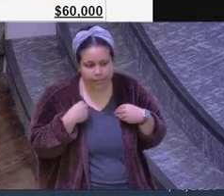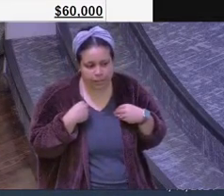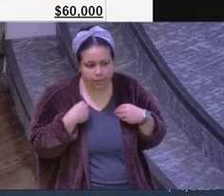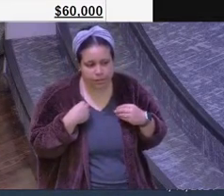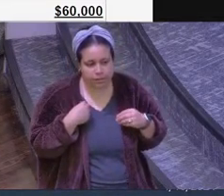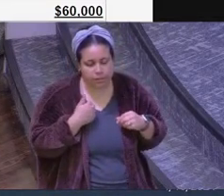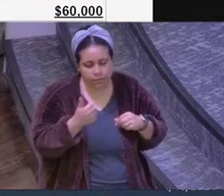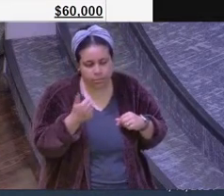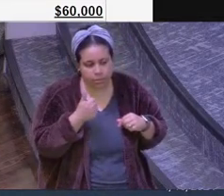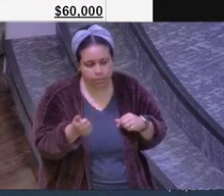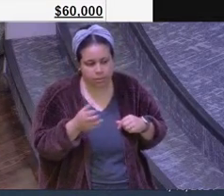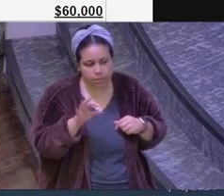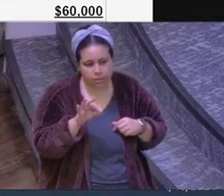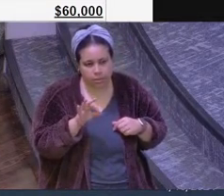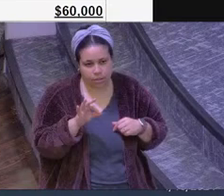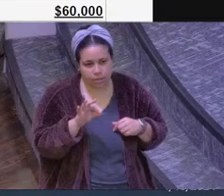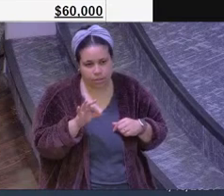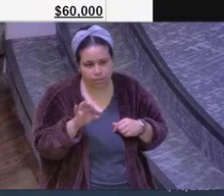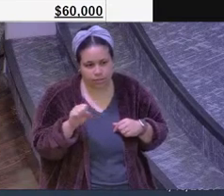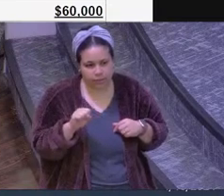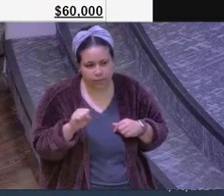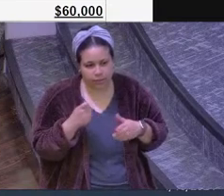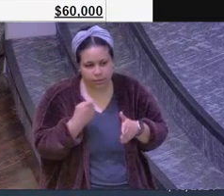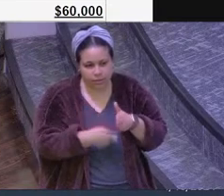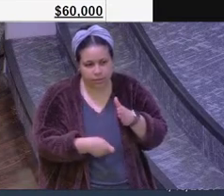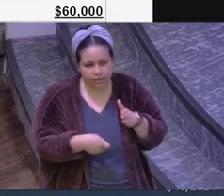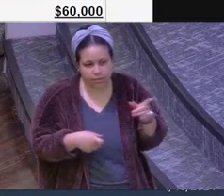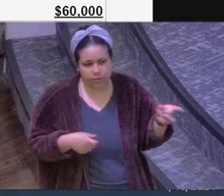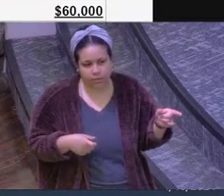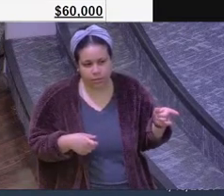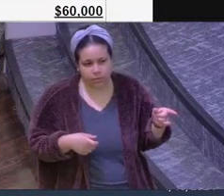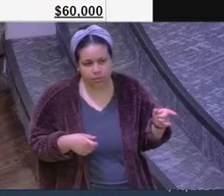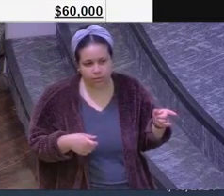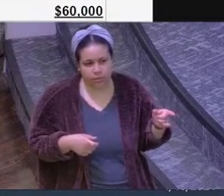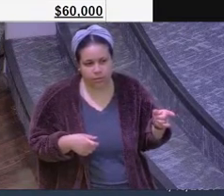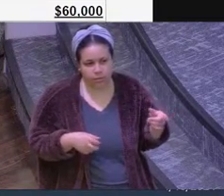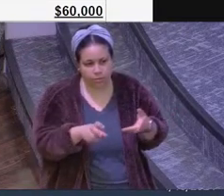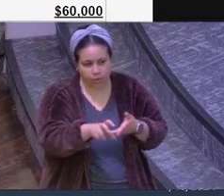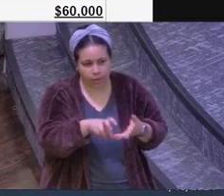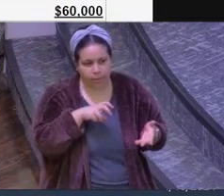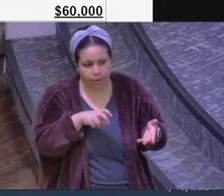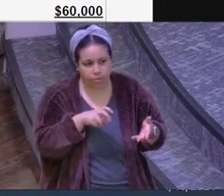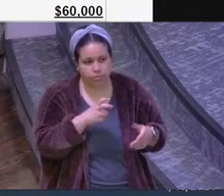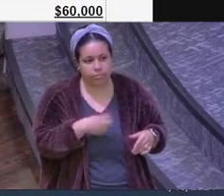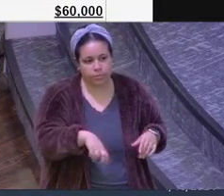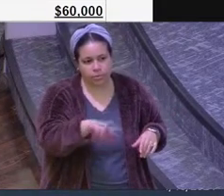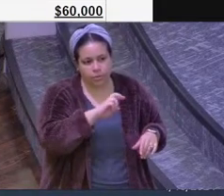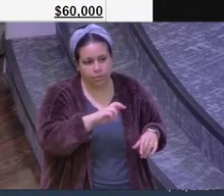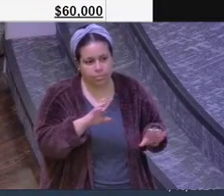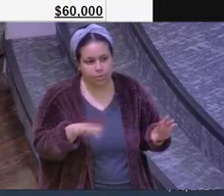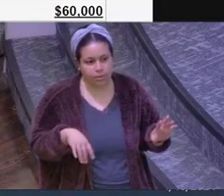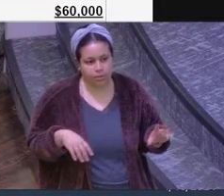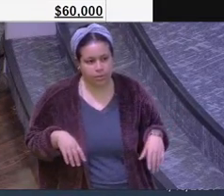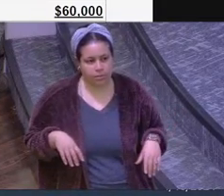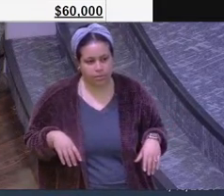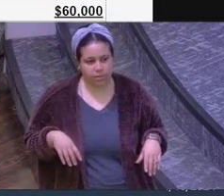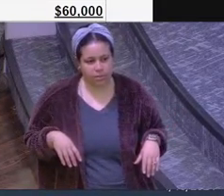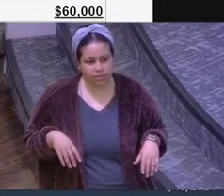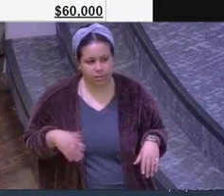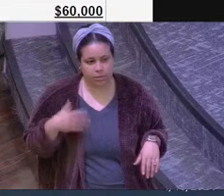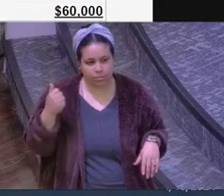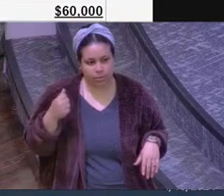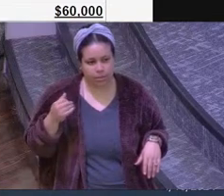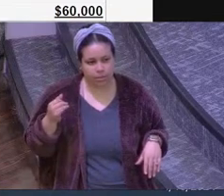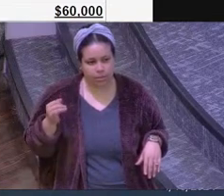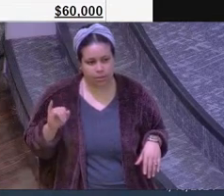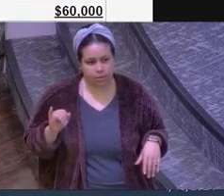Transportation fees are just where we get reimbursed for different transportation trips. Investment income, I really feel like interest rates